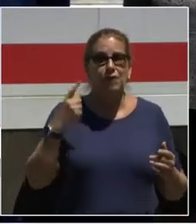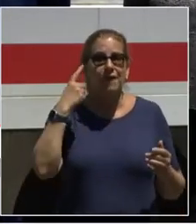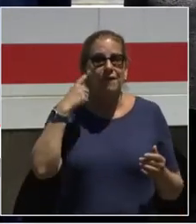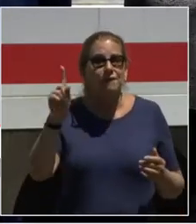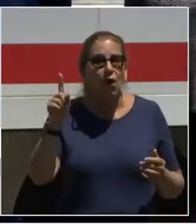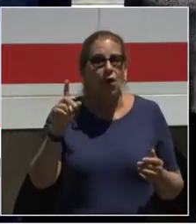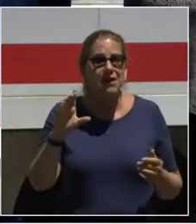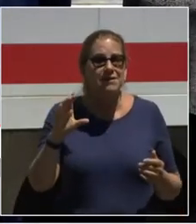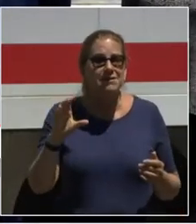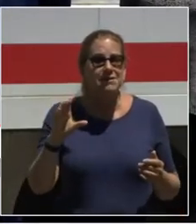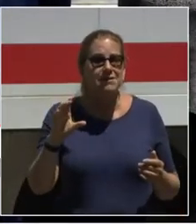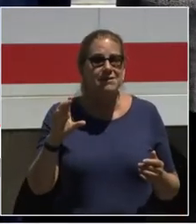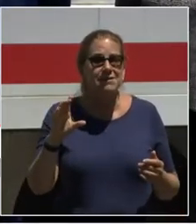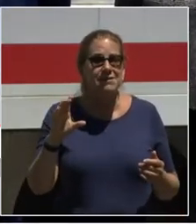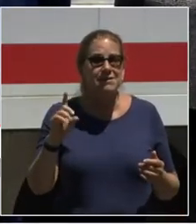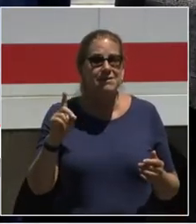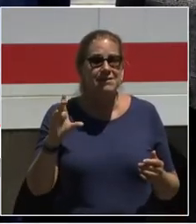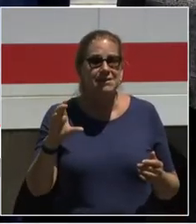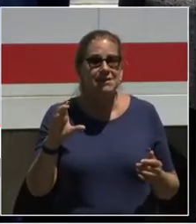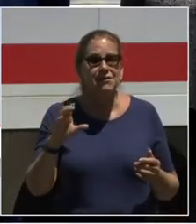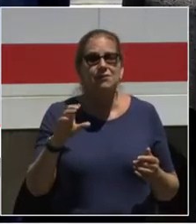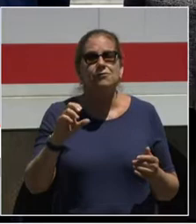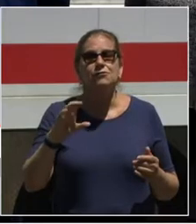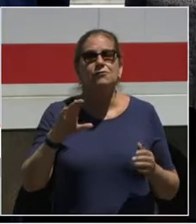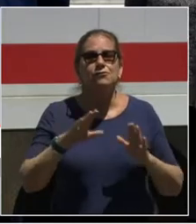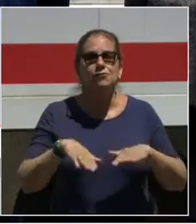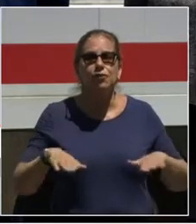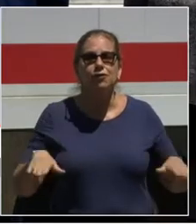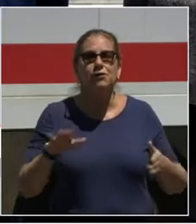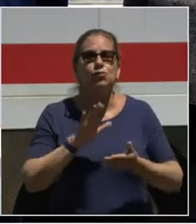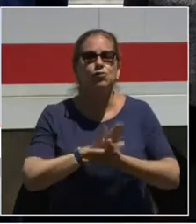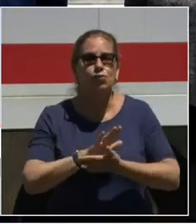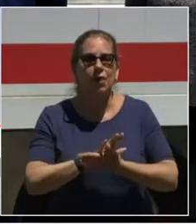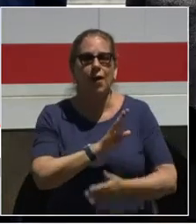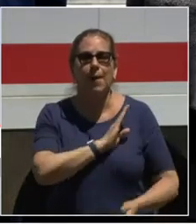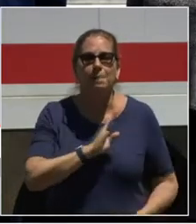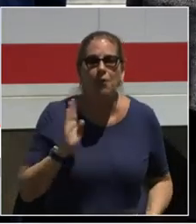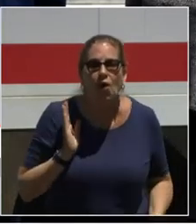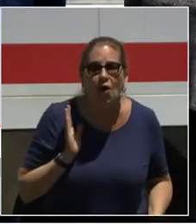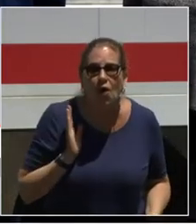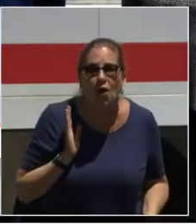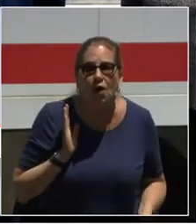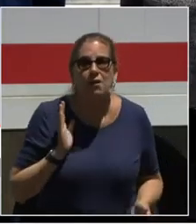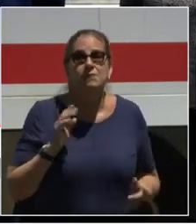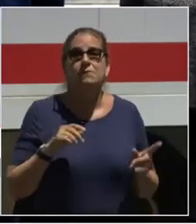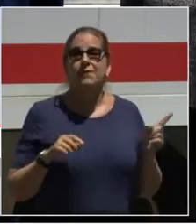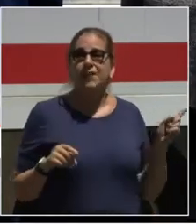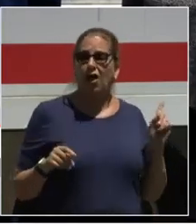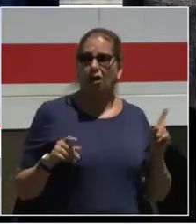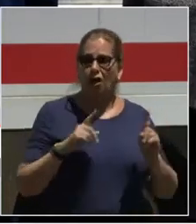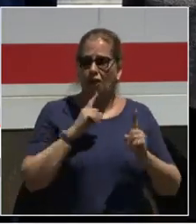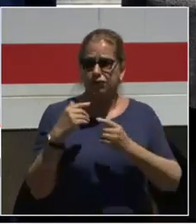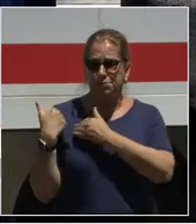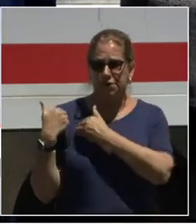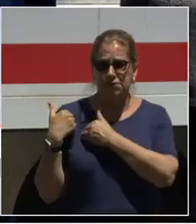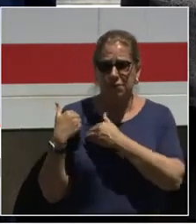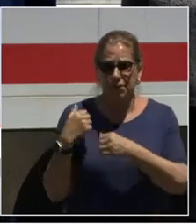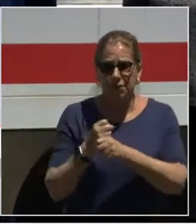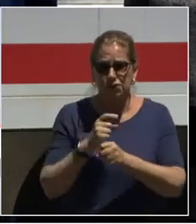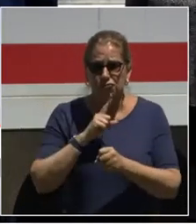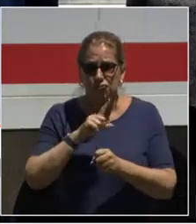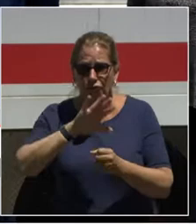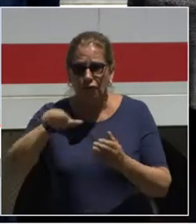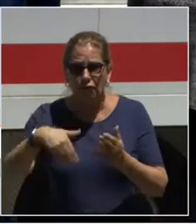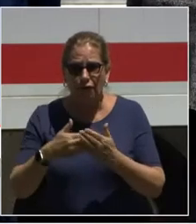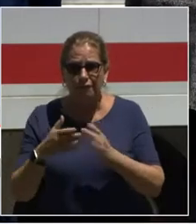Board. They, of course, are responsible for making sure every family is connecting to a great school, that you